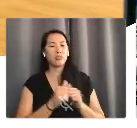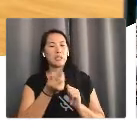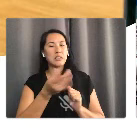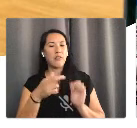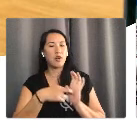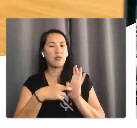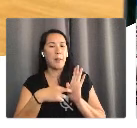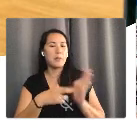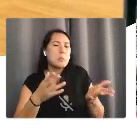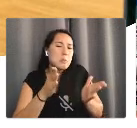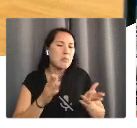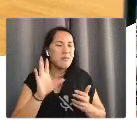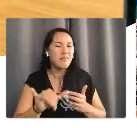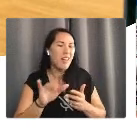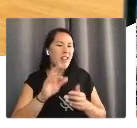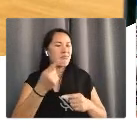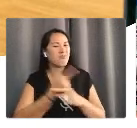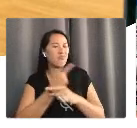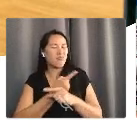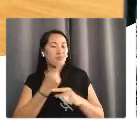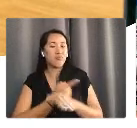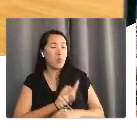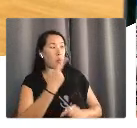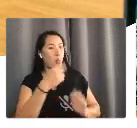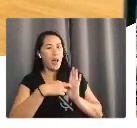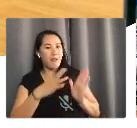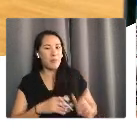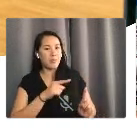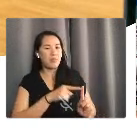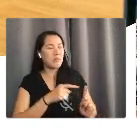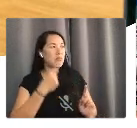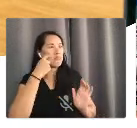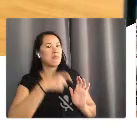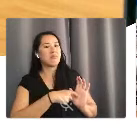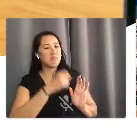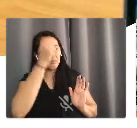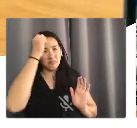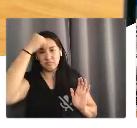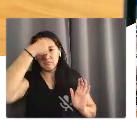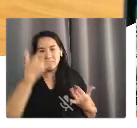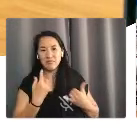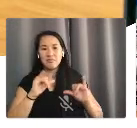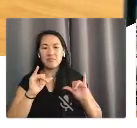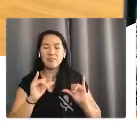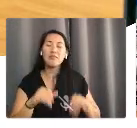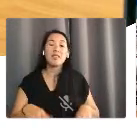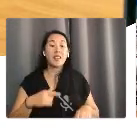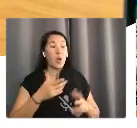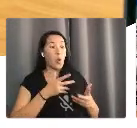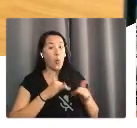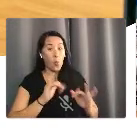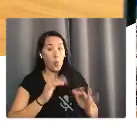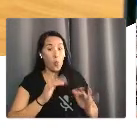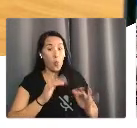works. And there's this one rep that really stood out to me, and he still stands out in my mind today. Now, in working with him, I try to